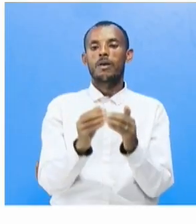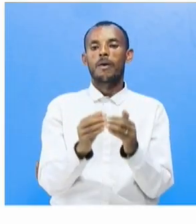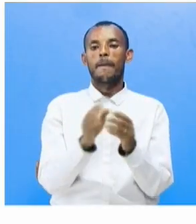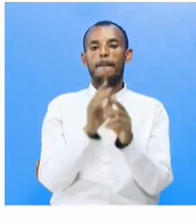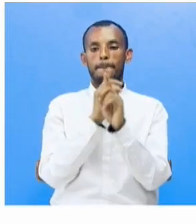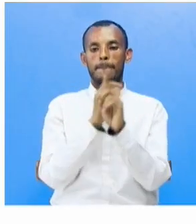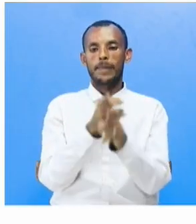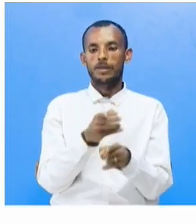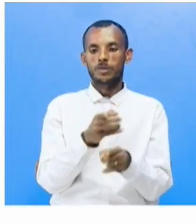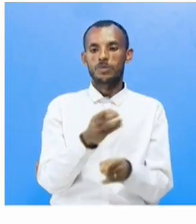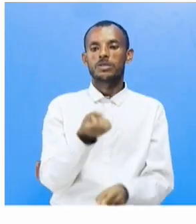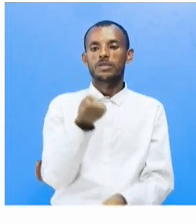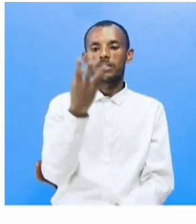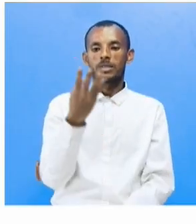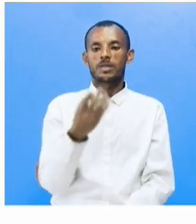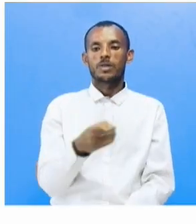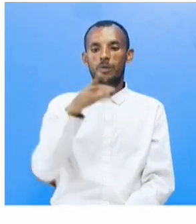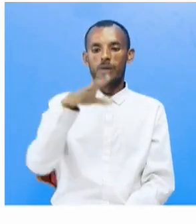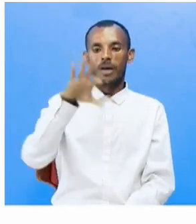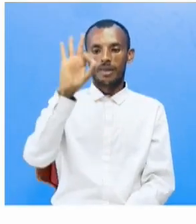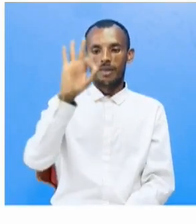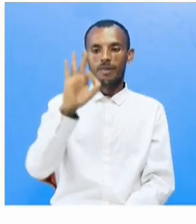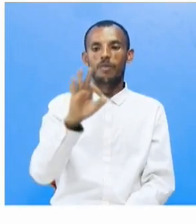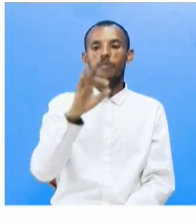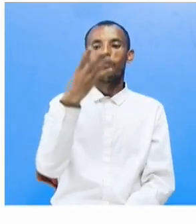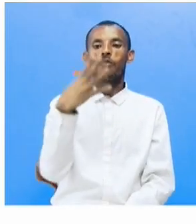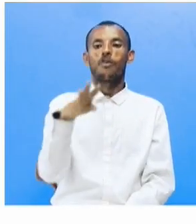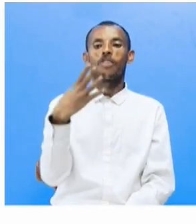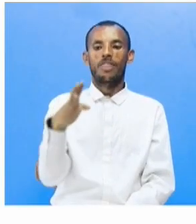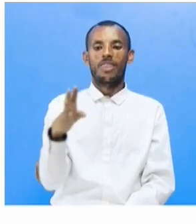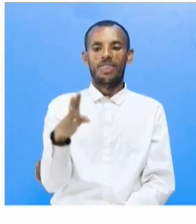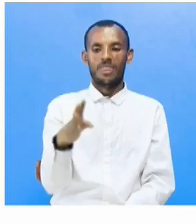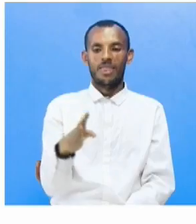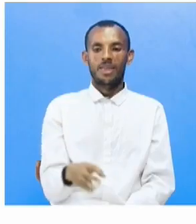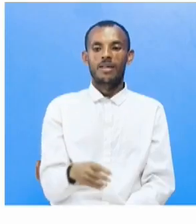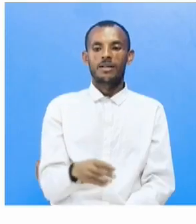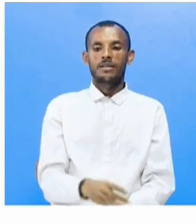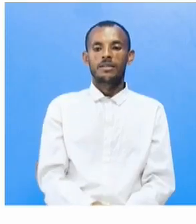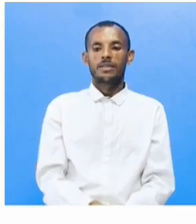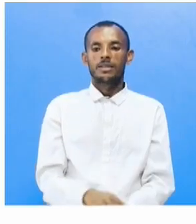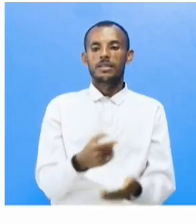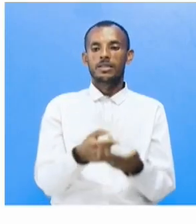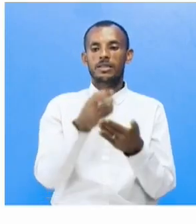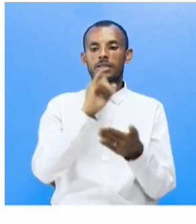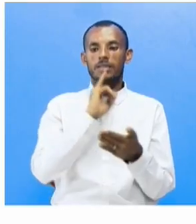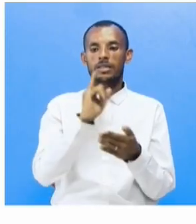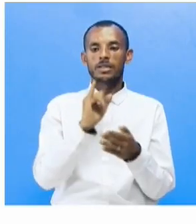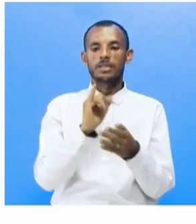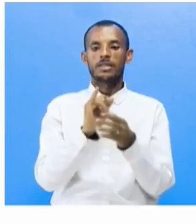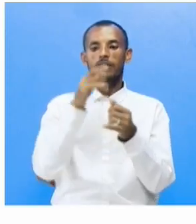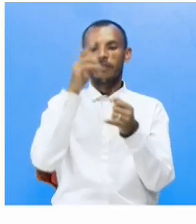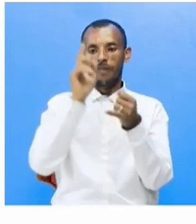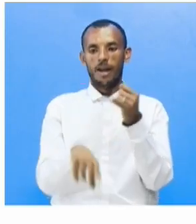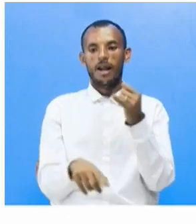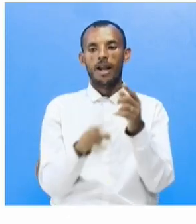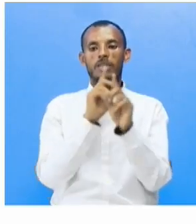divide this, you will have 14. So this will be the final answer.